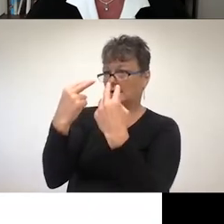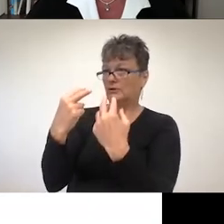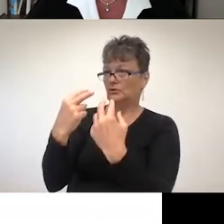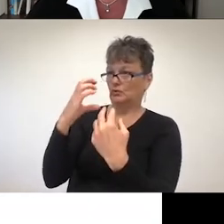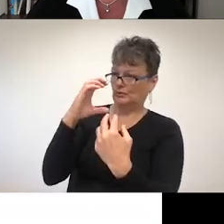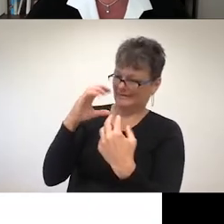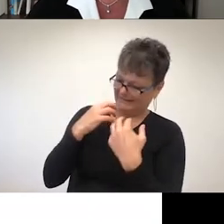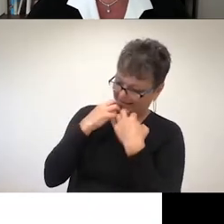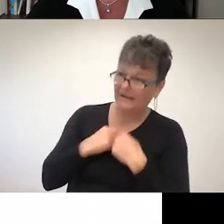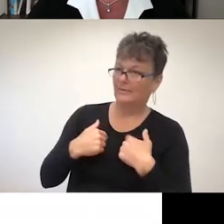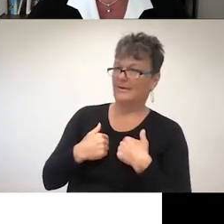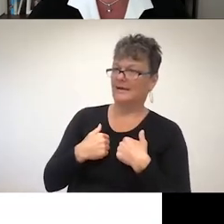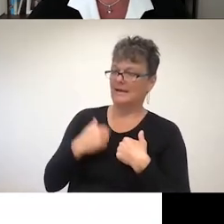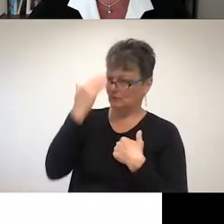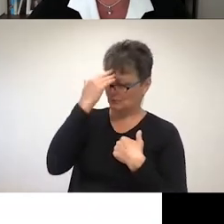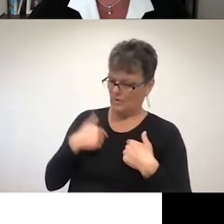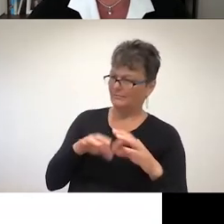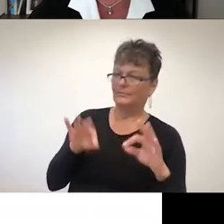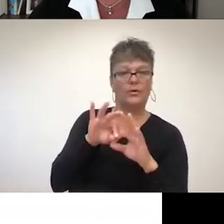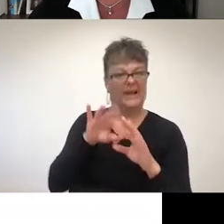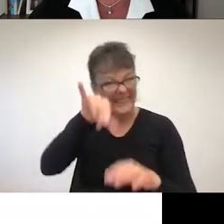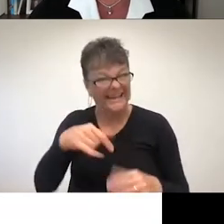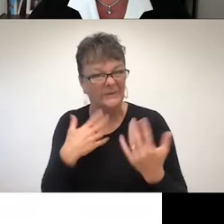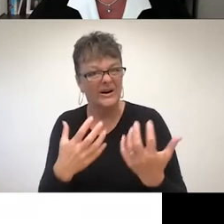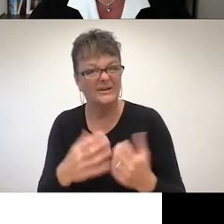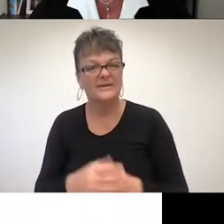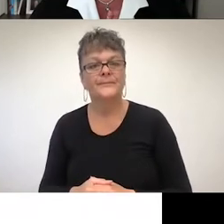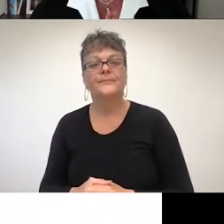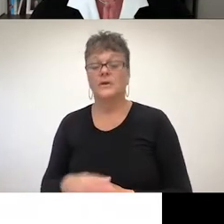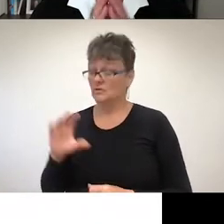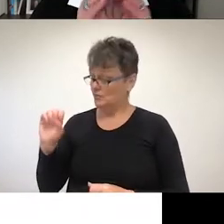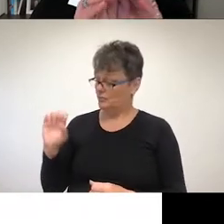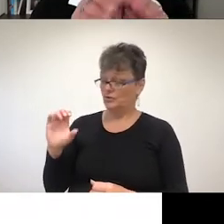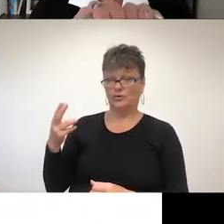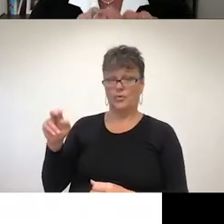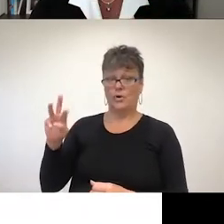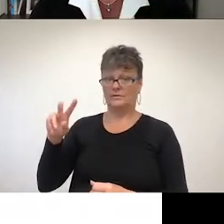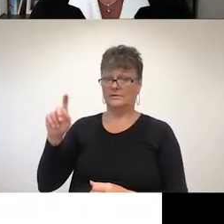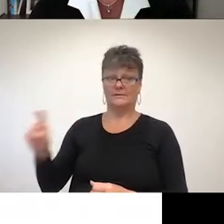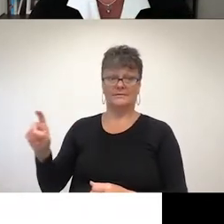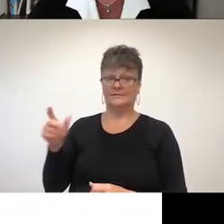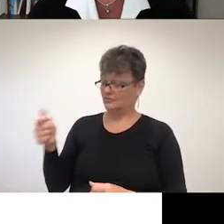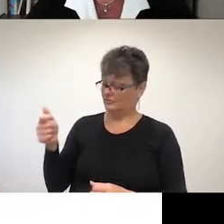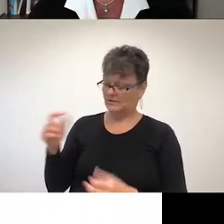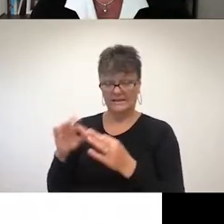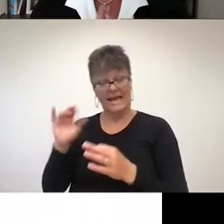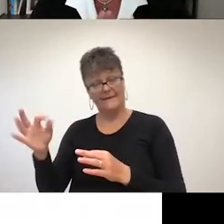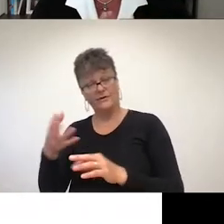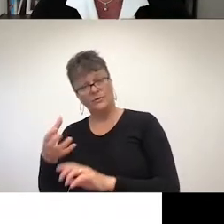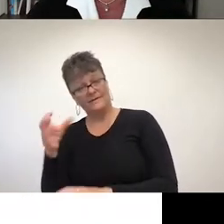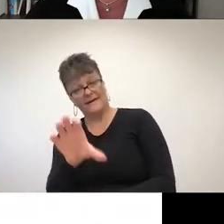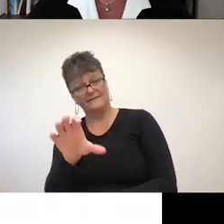argues, I just previewed it a minute ago, I got it from Schwartz. She argues that when we invest in students' basic